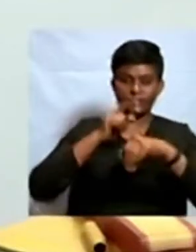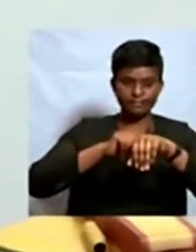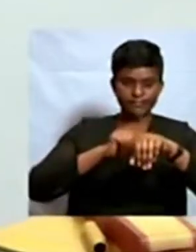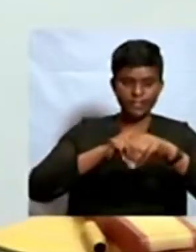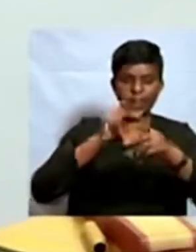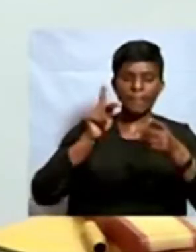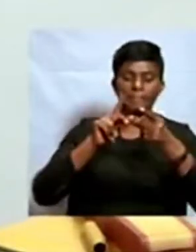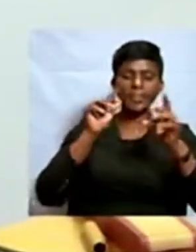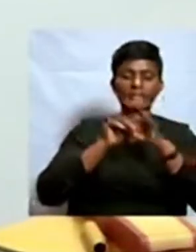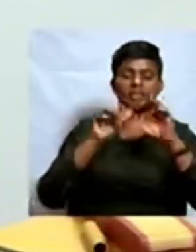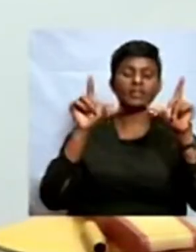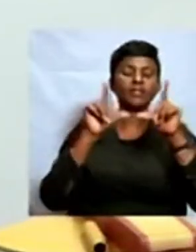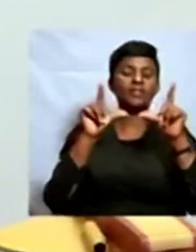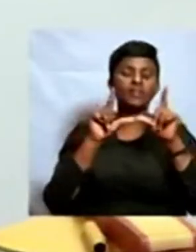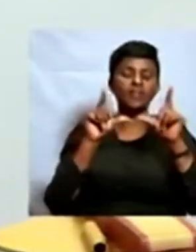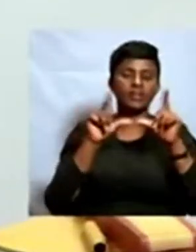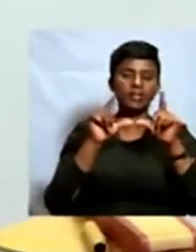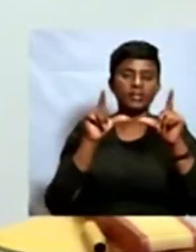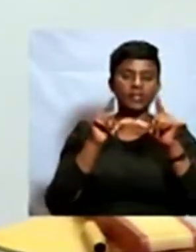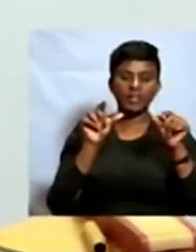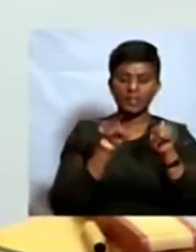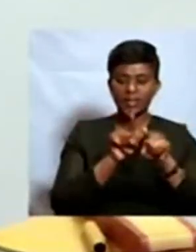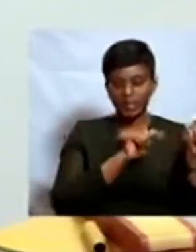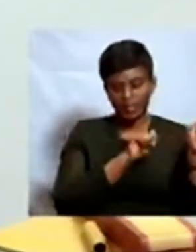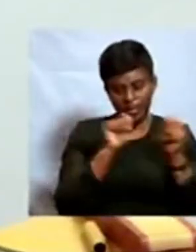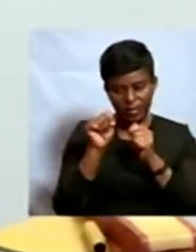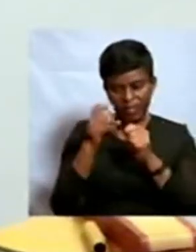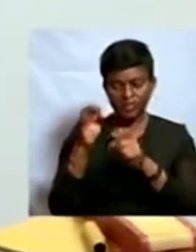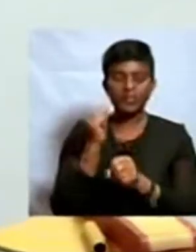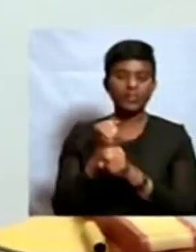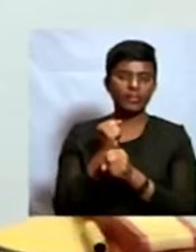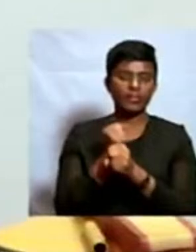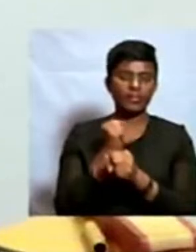the issuance of licenses. Transfer of function: